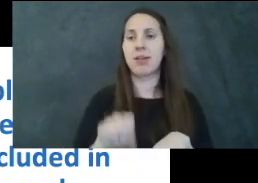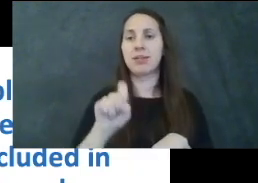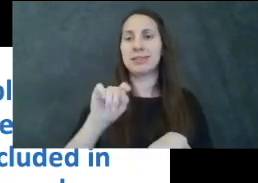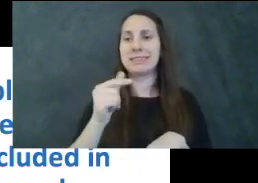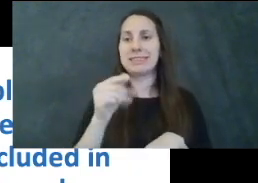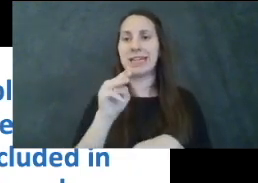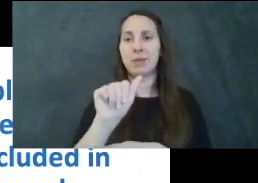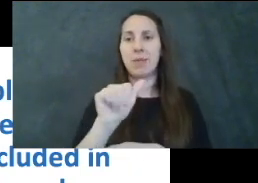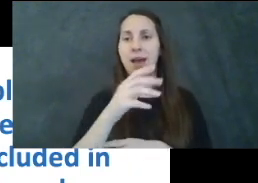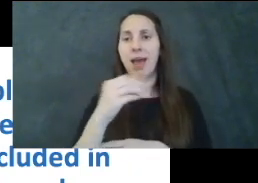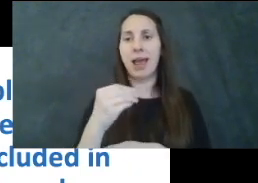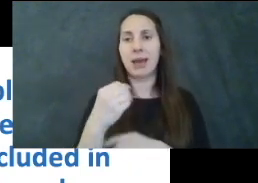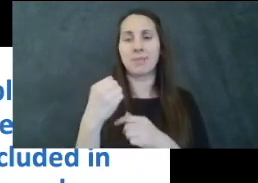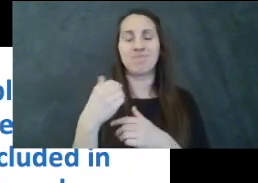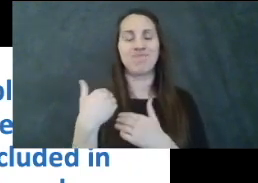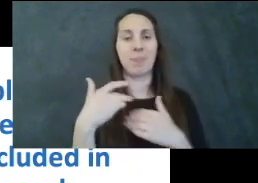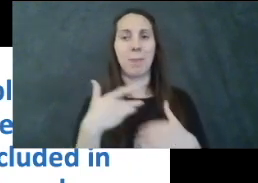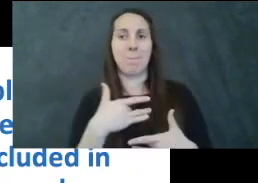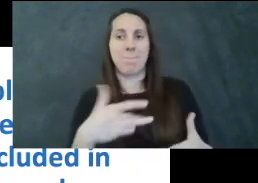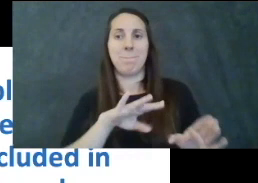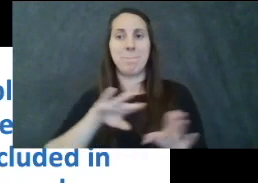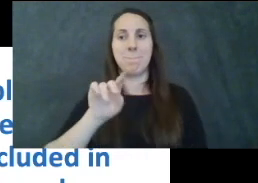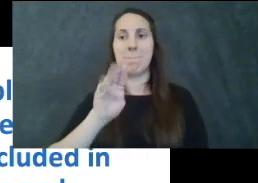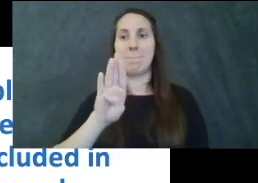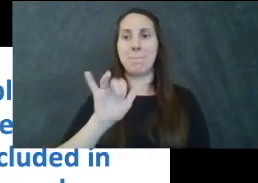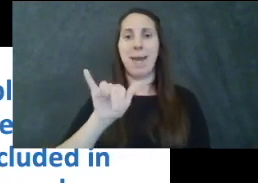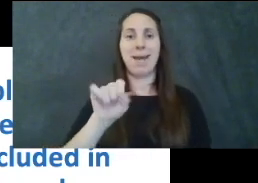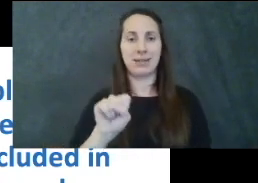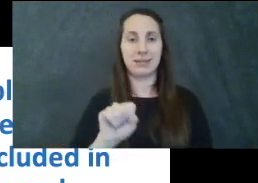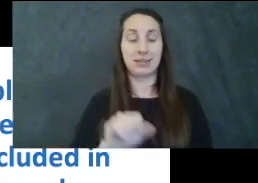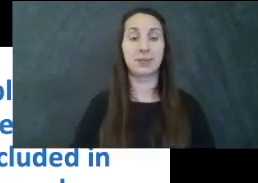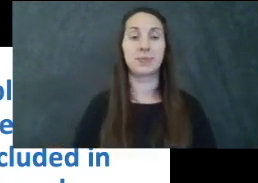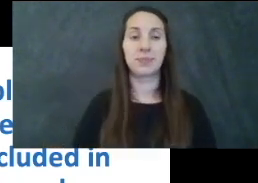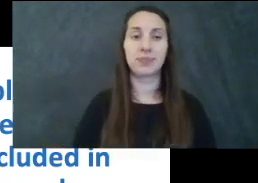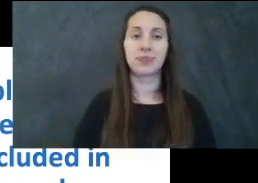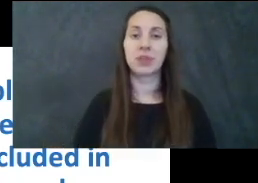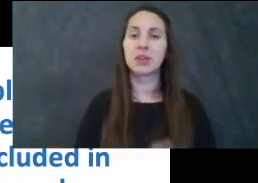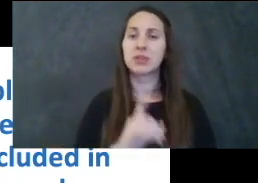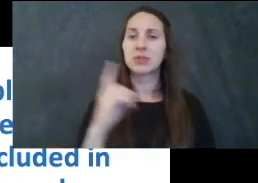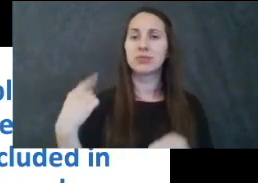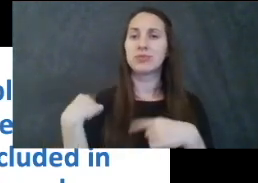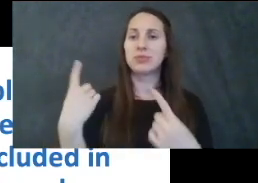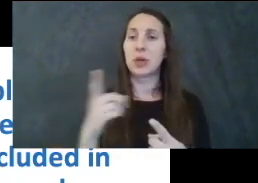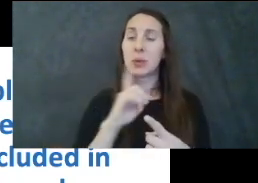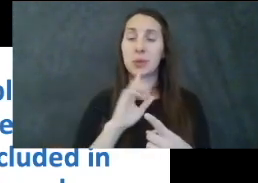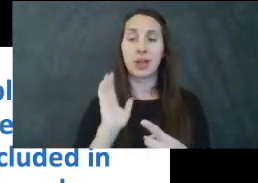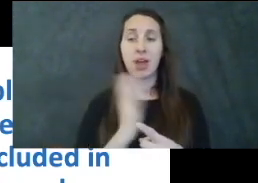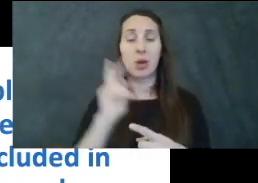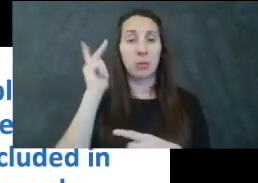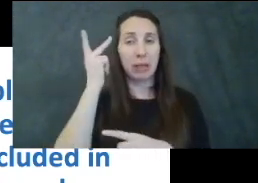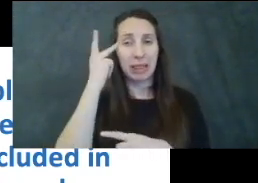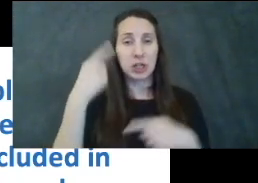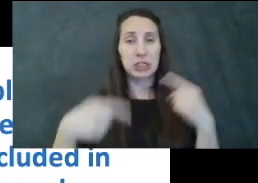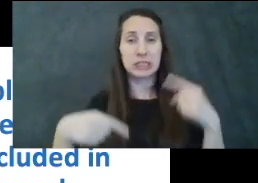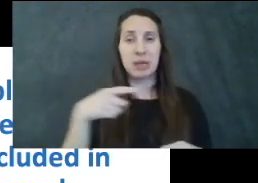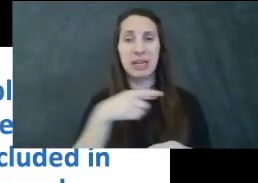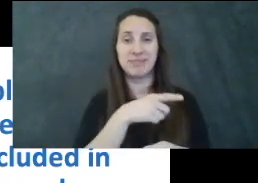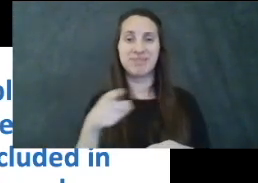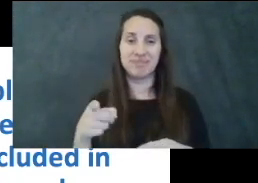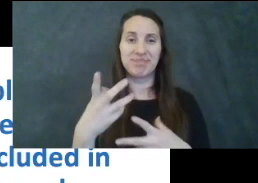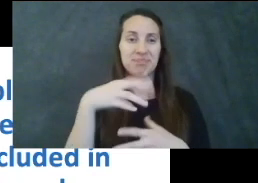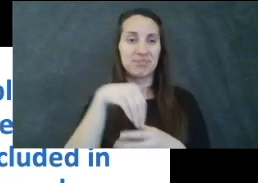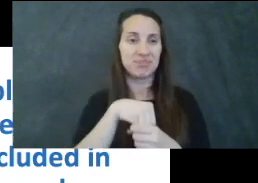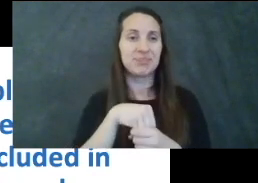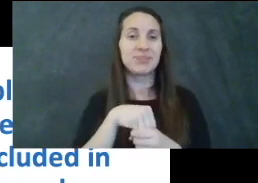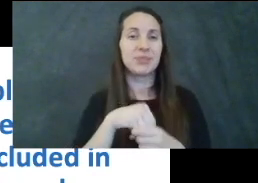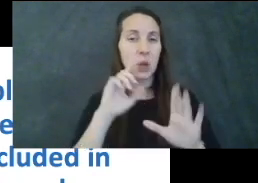are so far ahead of the state of our political debate, honestly. And again, if you look,